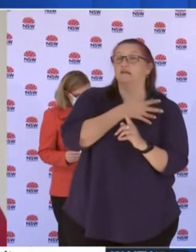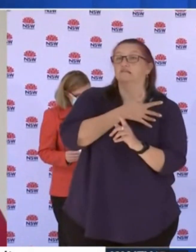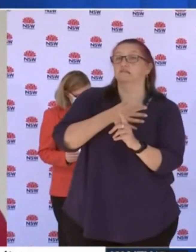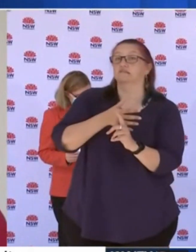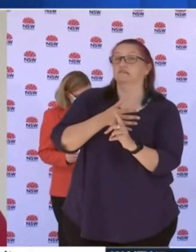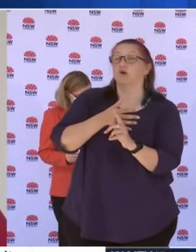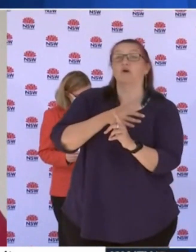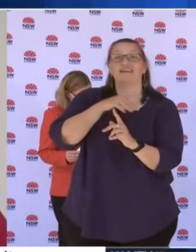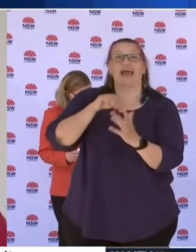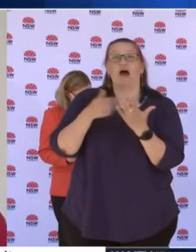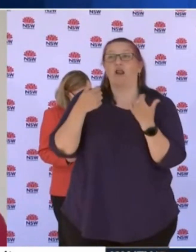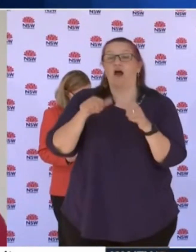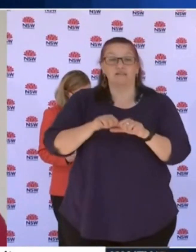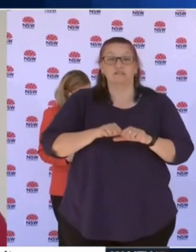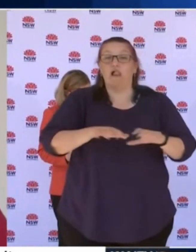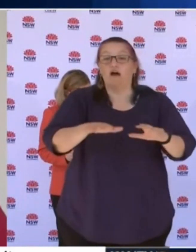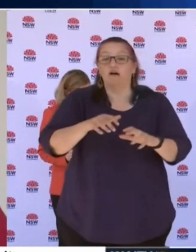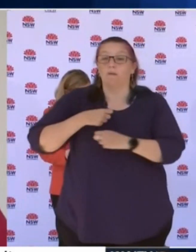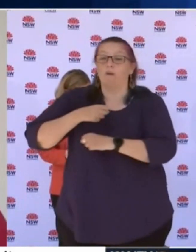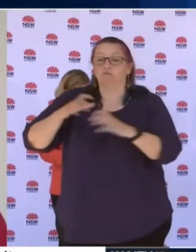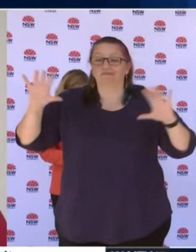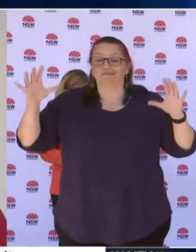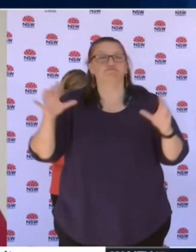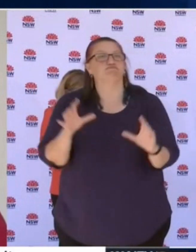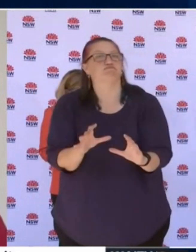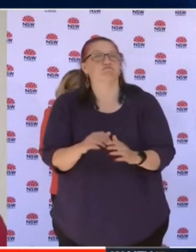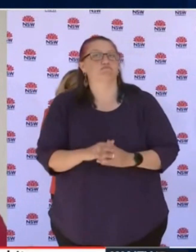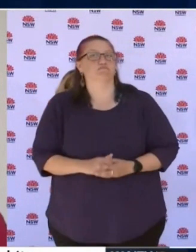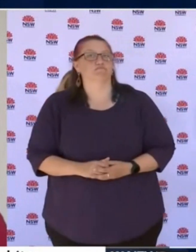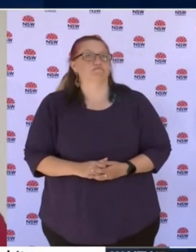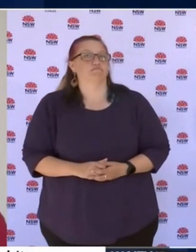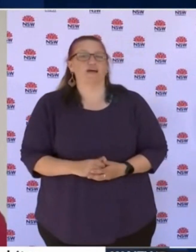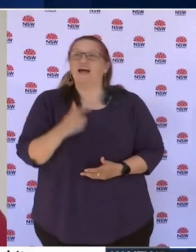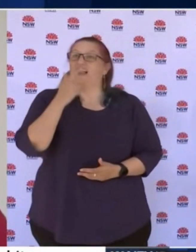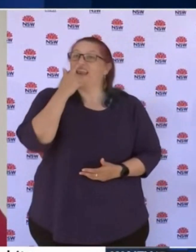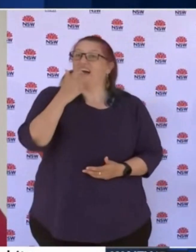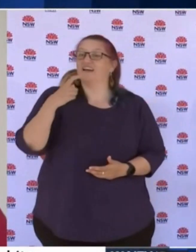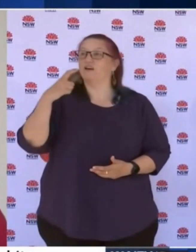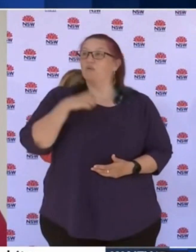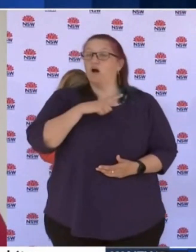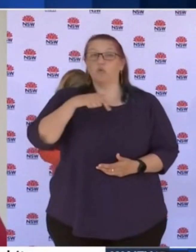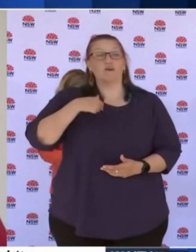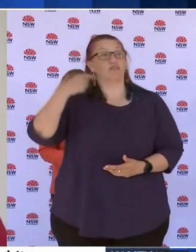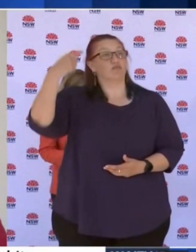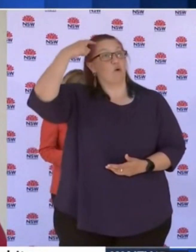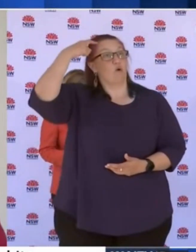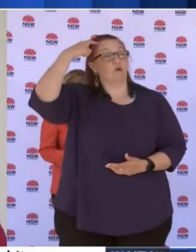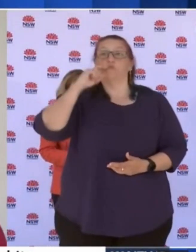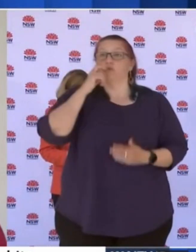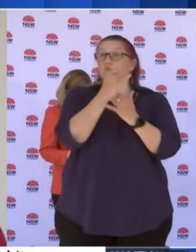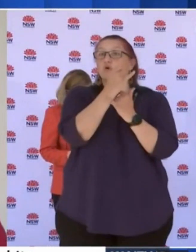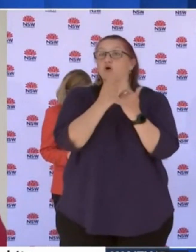in other states, in other jurisdictions around the world with this virus, you've seen a doubling or tripling of cases, which is what we were afraid of. That